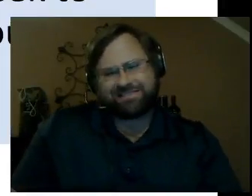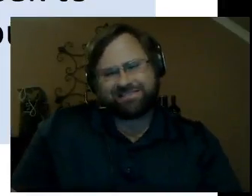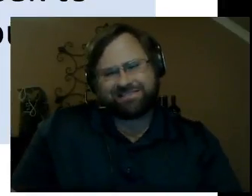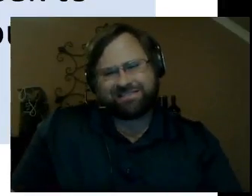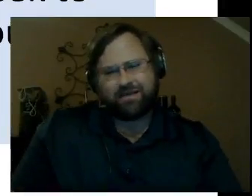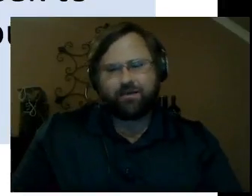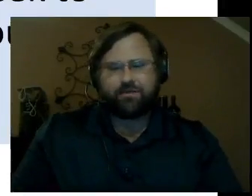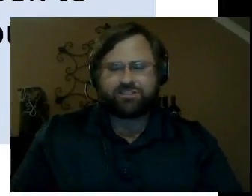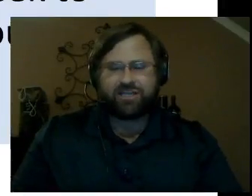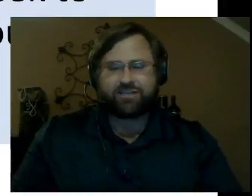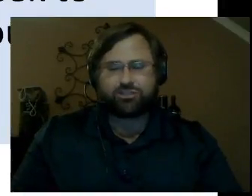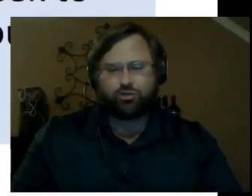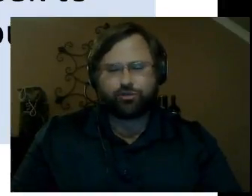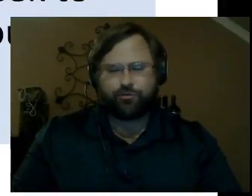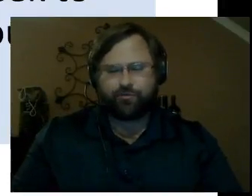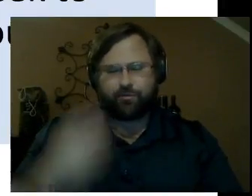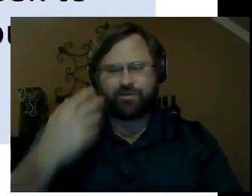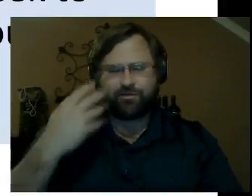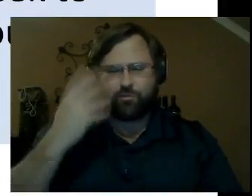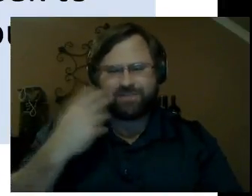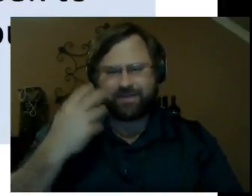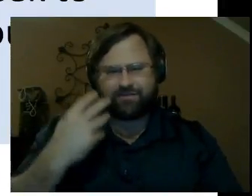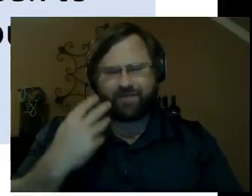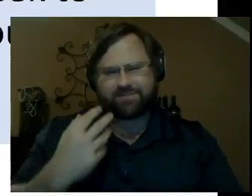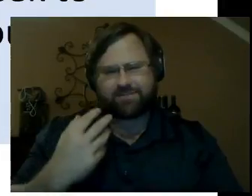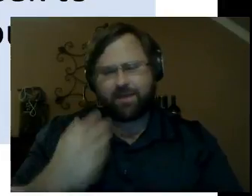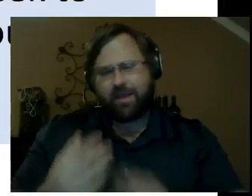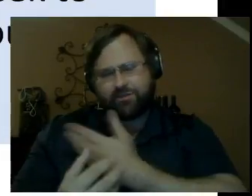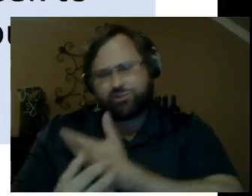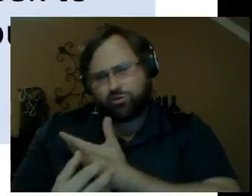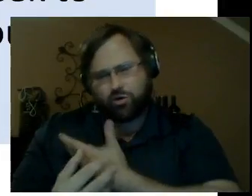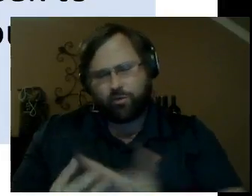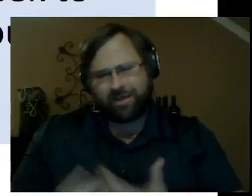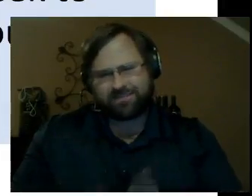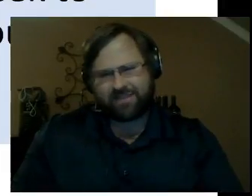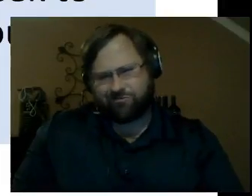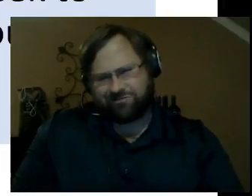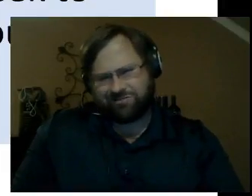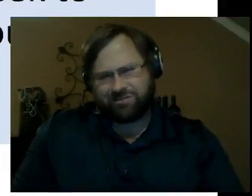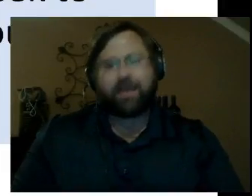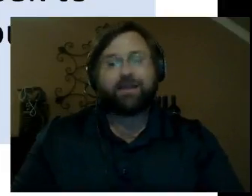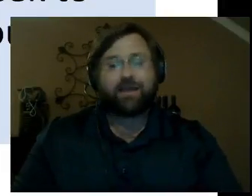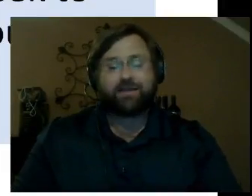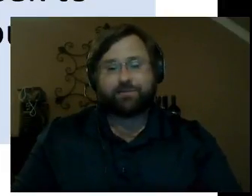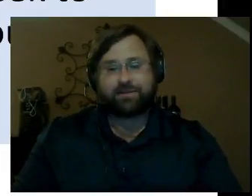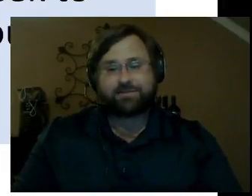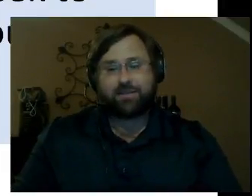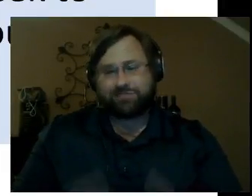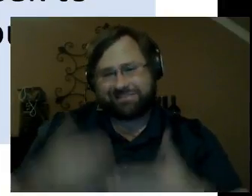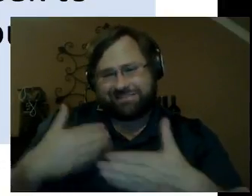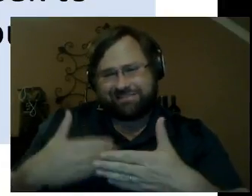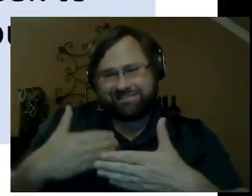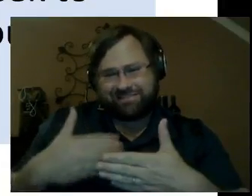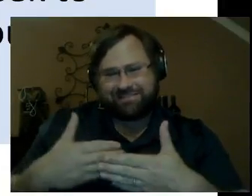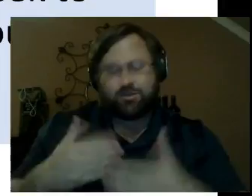similarly, the cheek to shoulder movement, where the one side of the face and the shoulder are raised together, indicate that something is